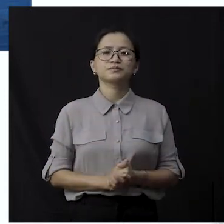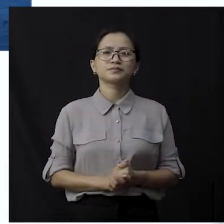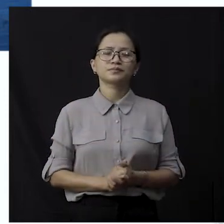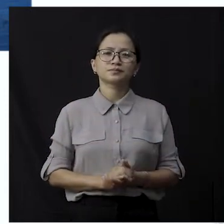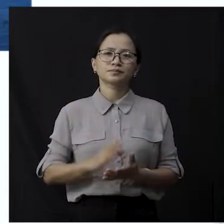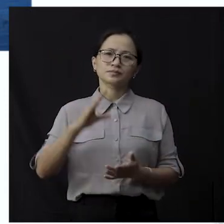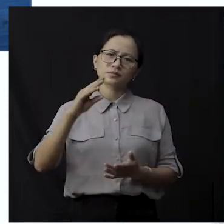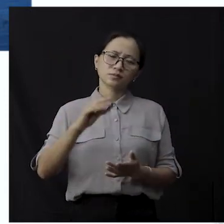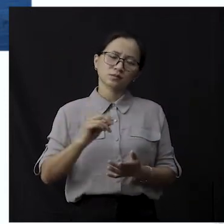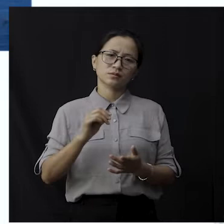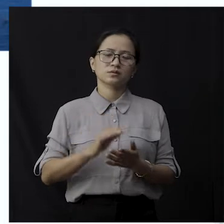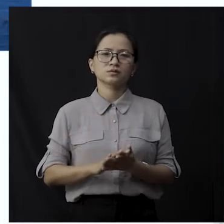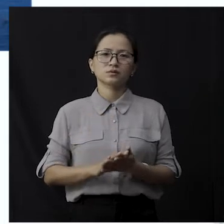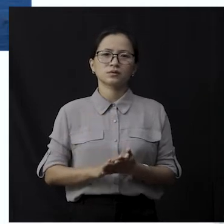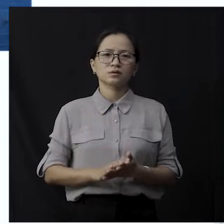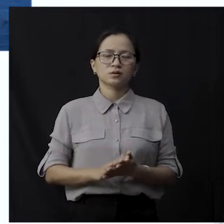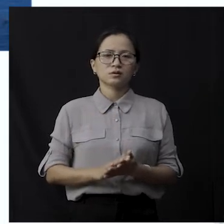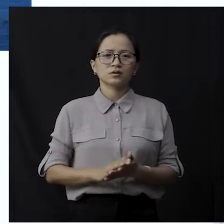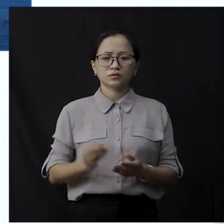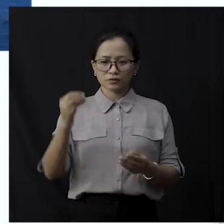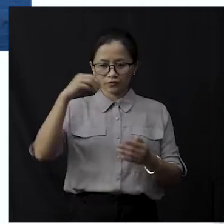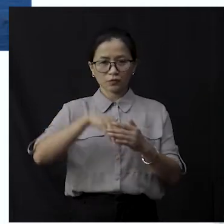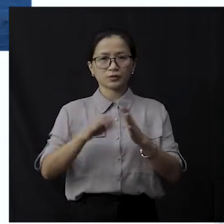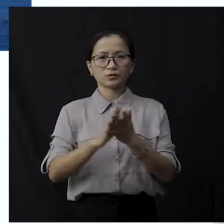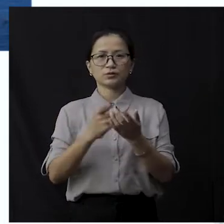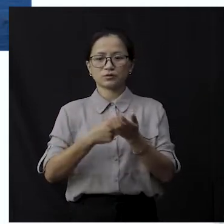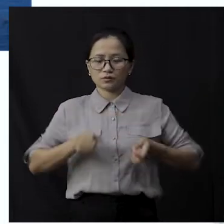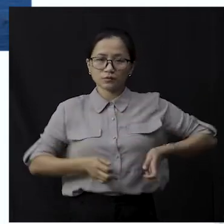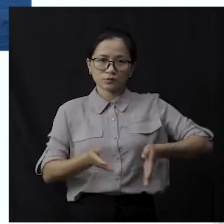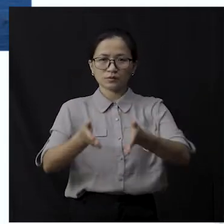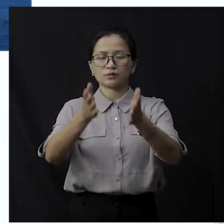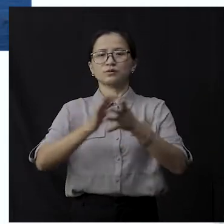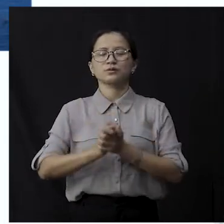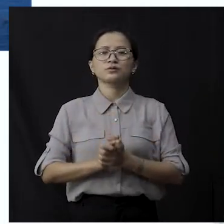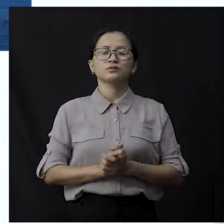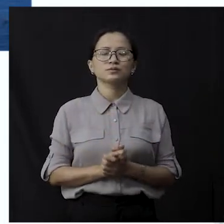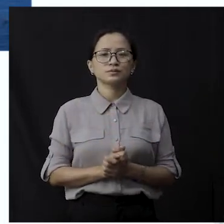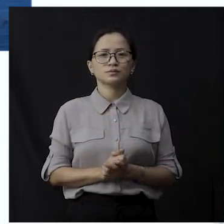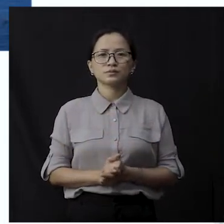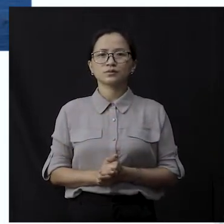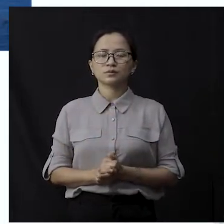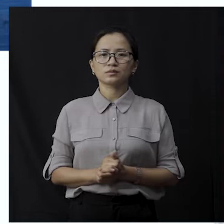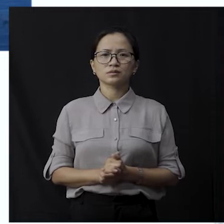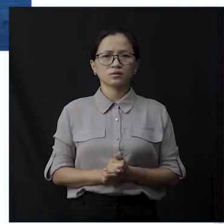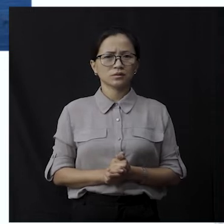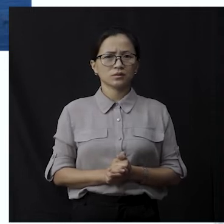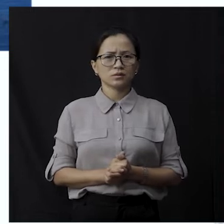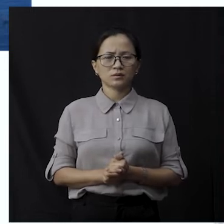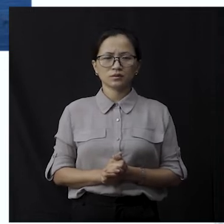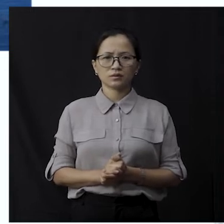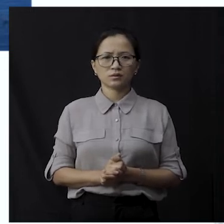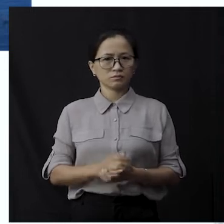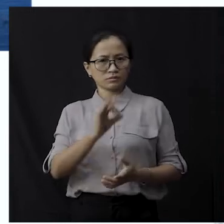snow melts and it is forming into a river, okay? So isn't it